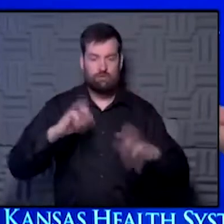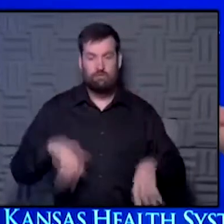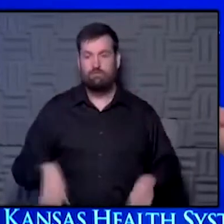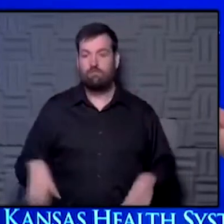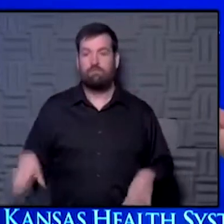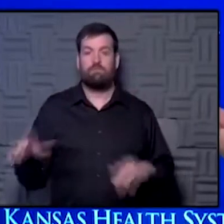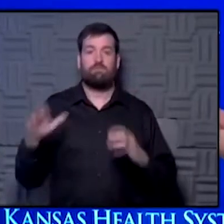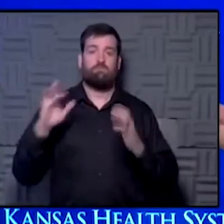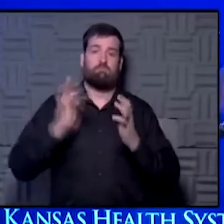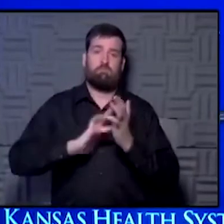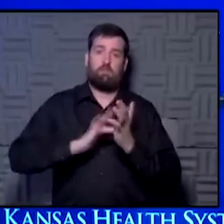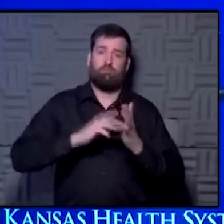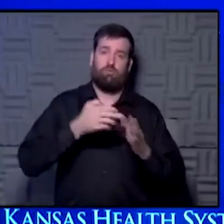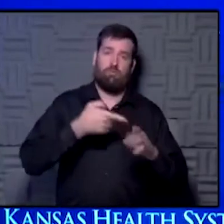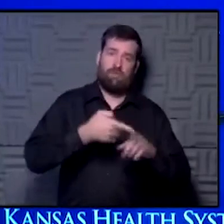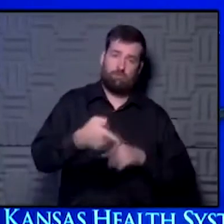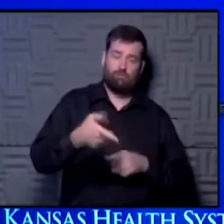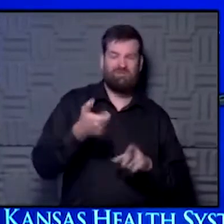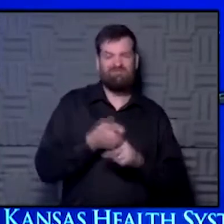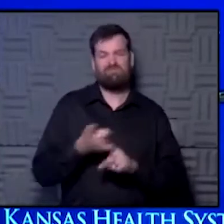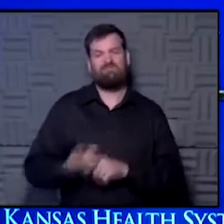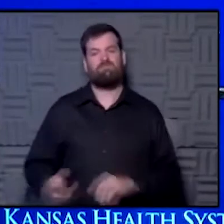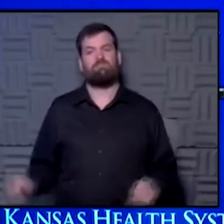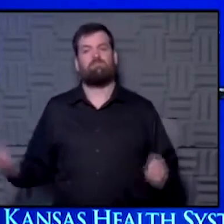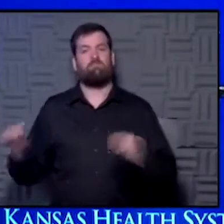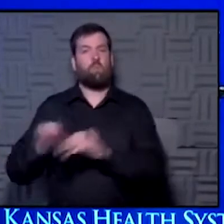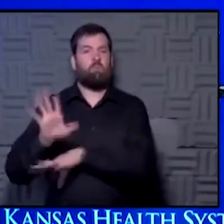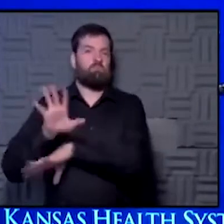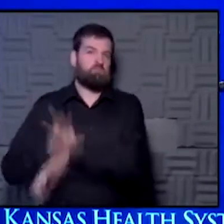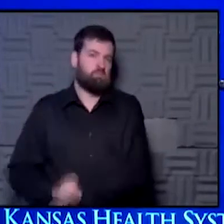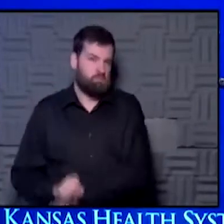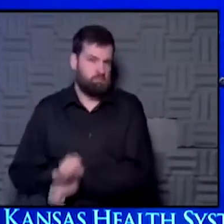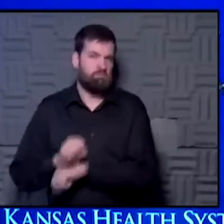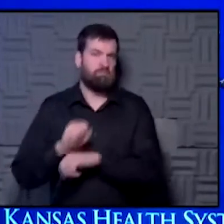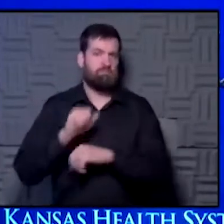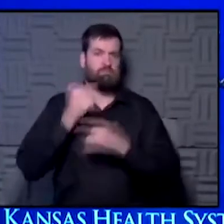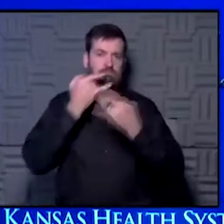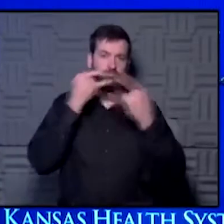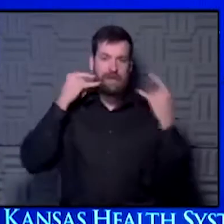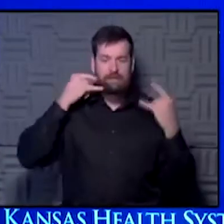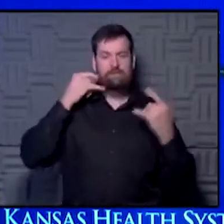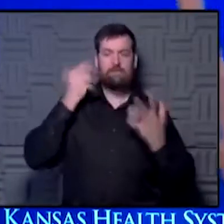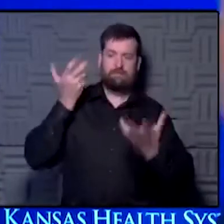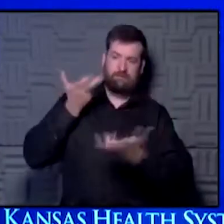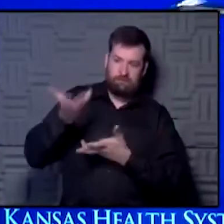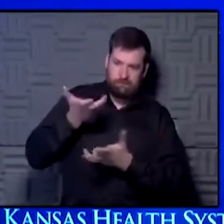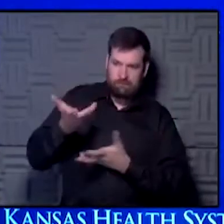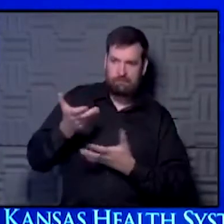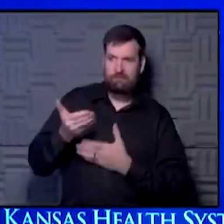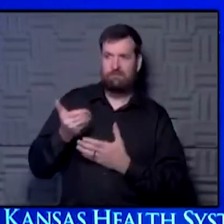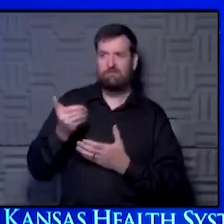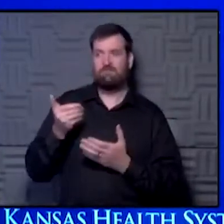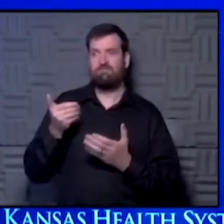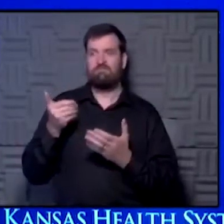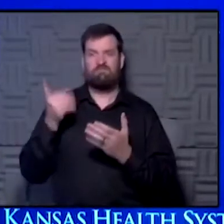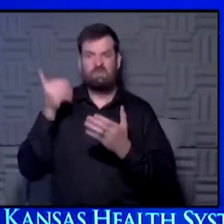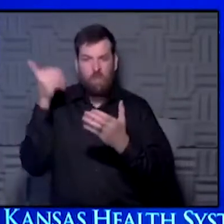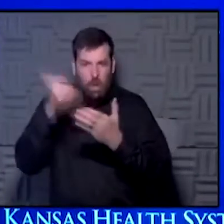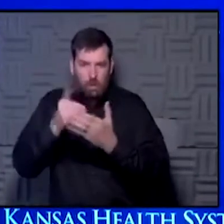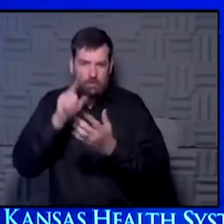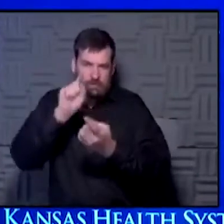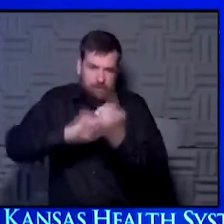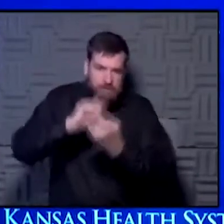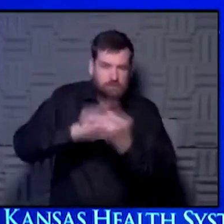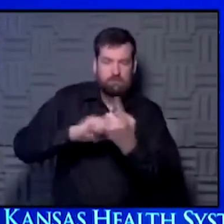Medical professionals maybe are more used to talking with a mask on and communicating, and you're close by so you